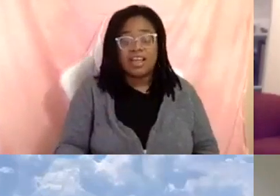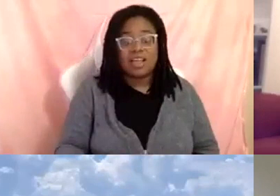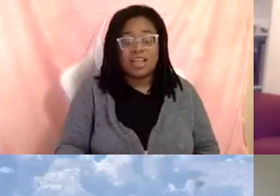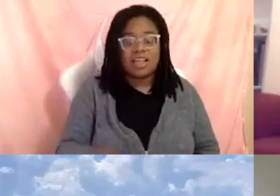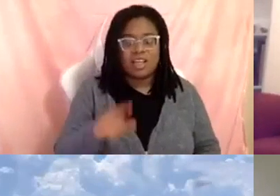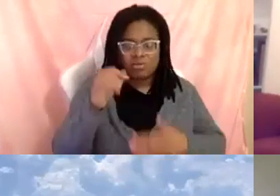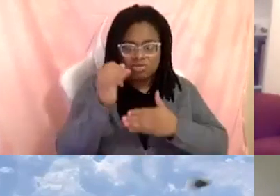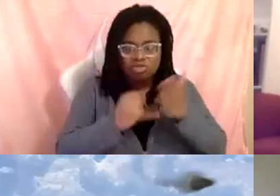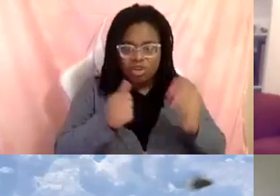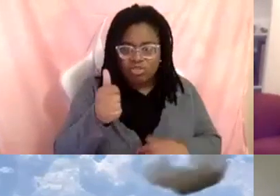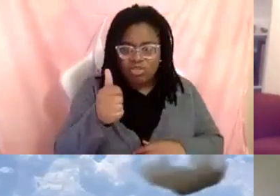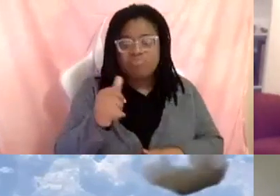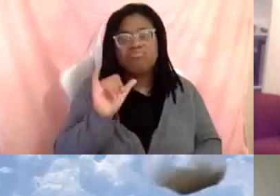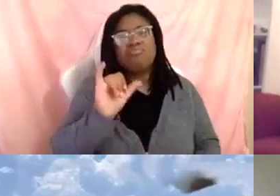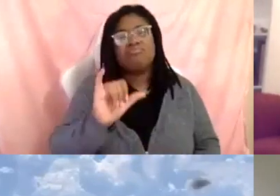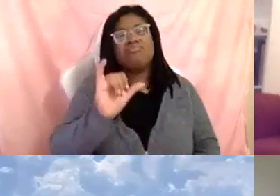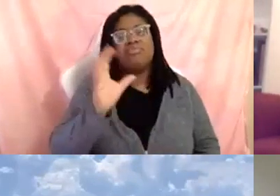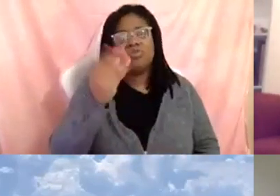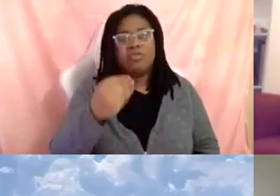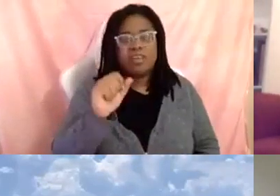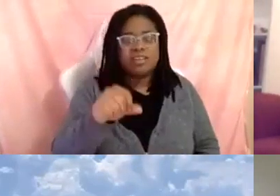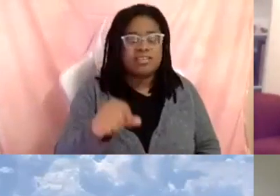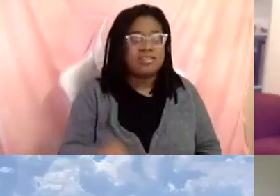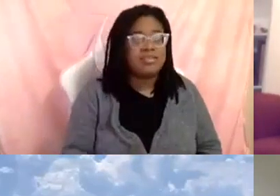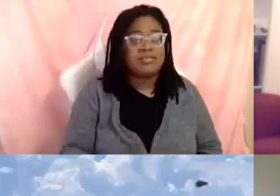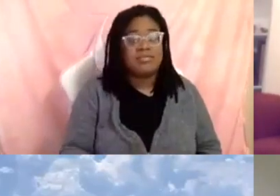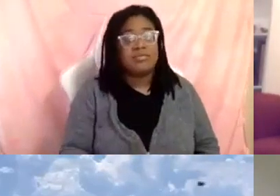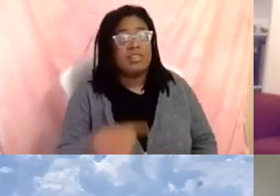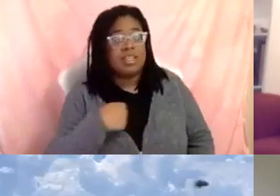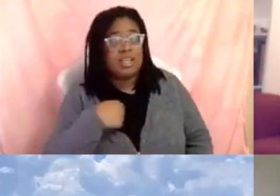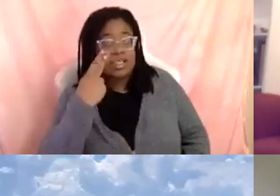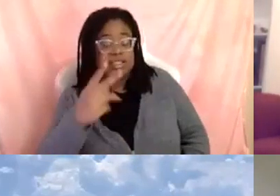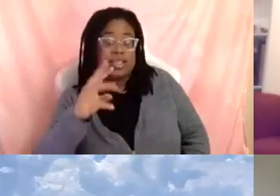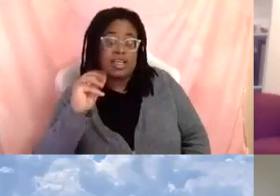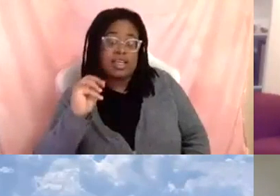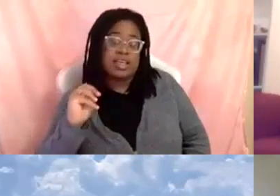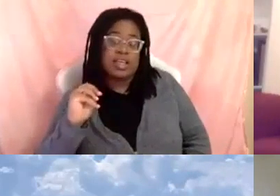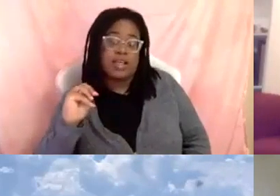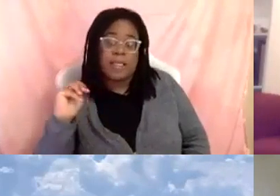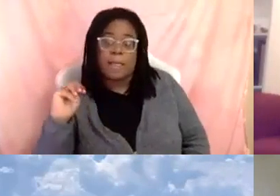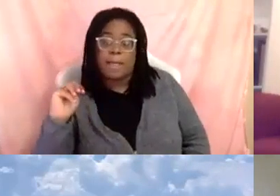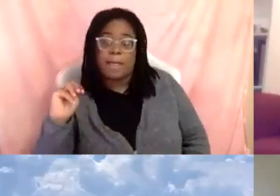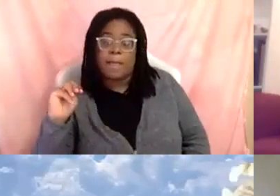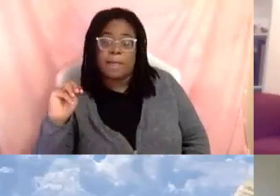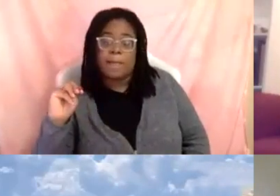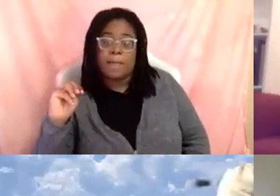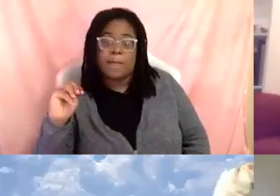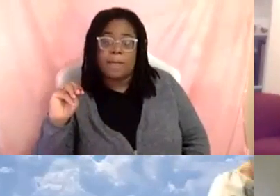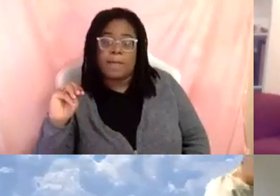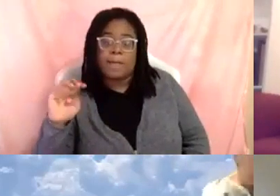into yours? Yes, beautiful. I see Melody K's and dripping